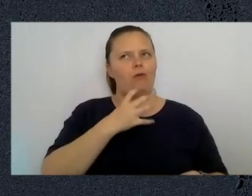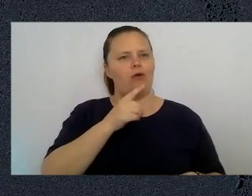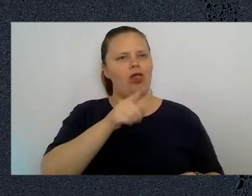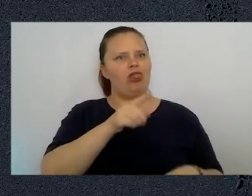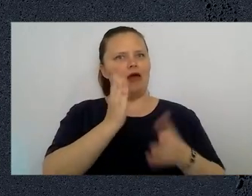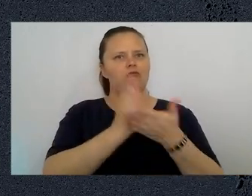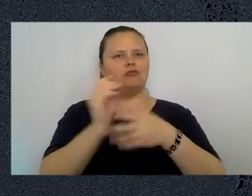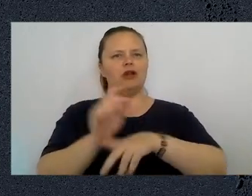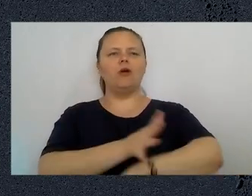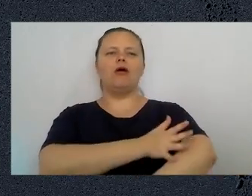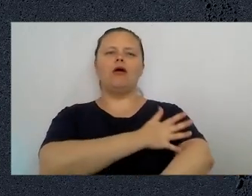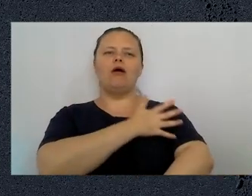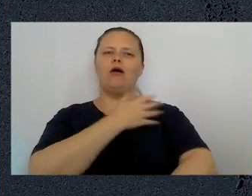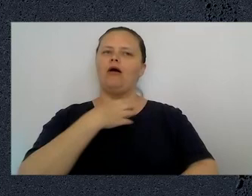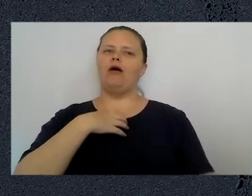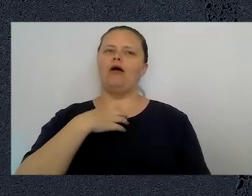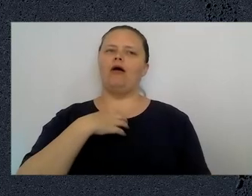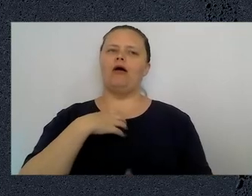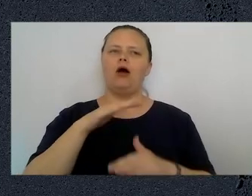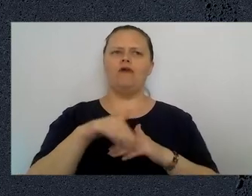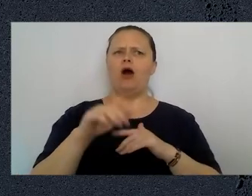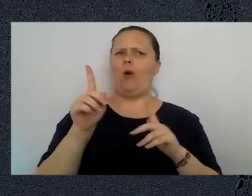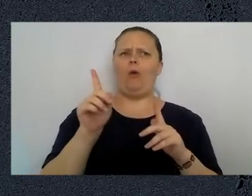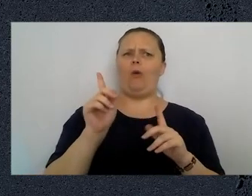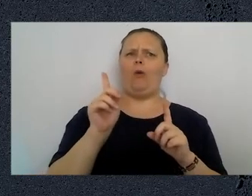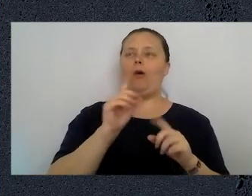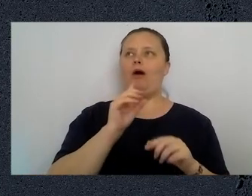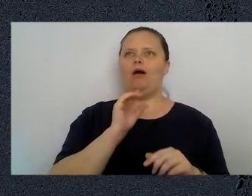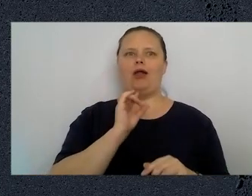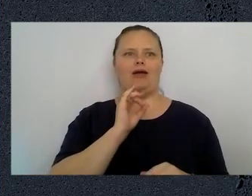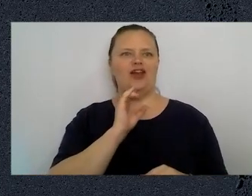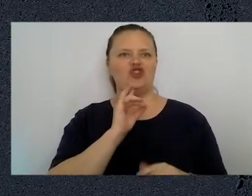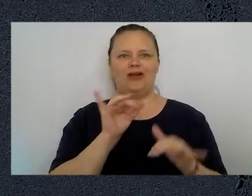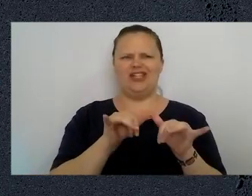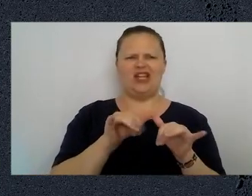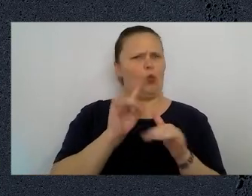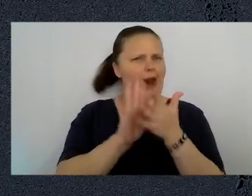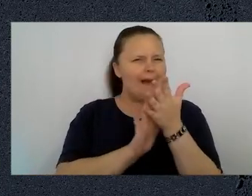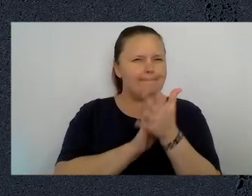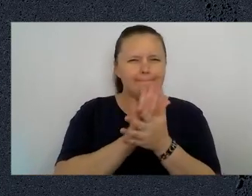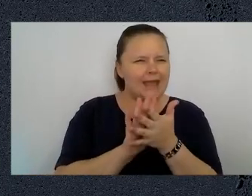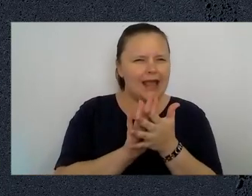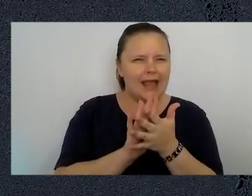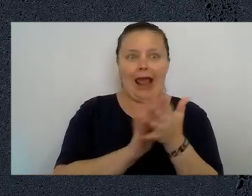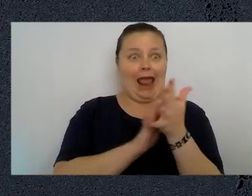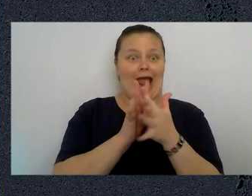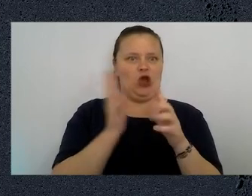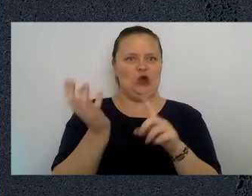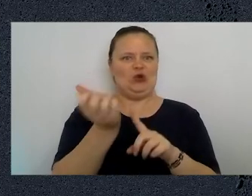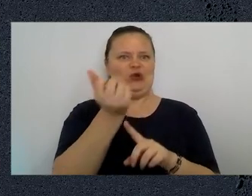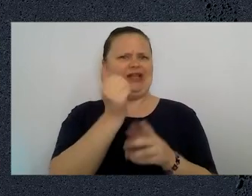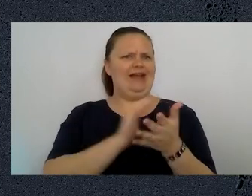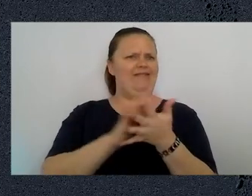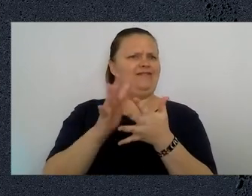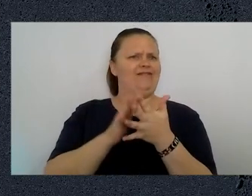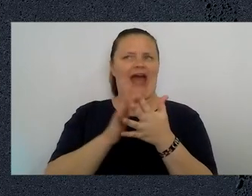inspired me to go into the direction of what's electronics engineering, what does it take to be an electronics engineer, and how do you keep, you know, pushing the boundaries